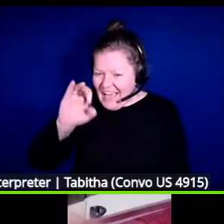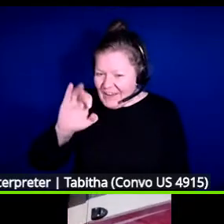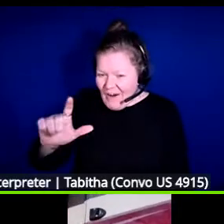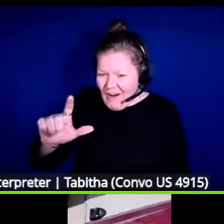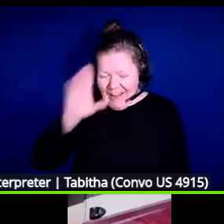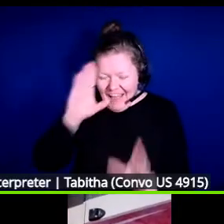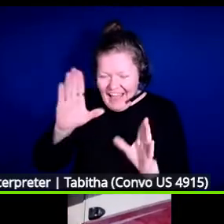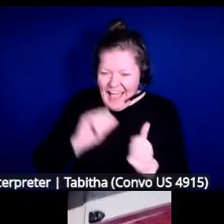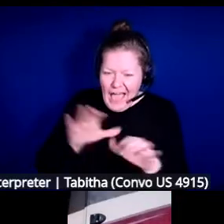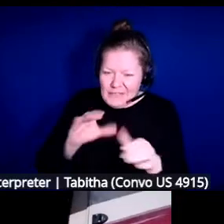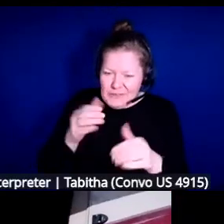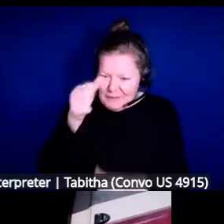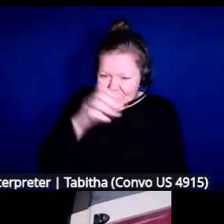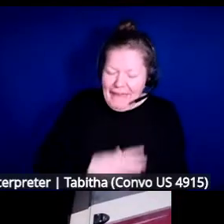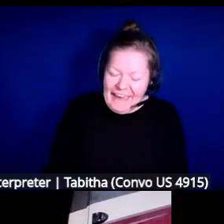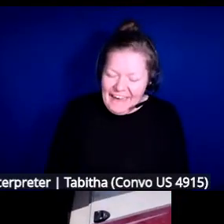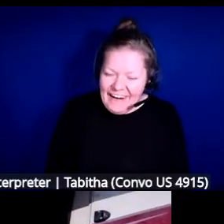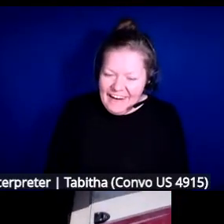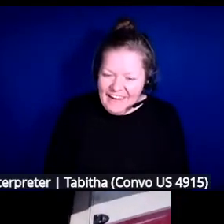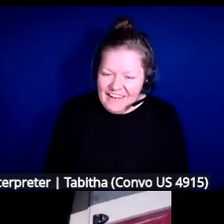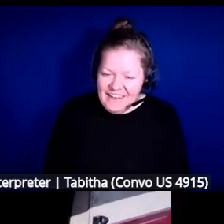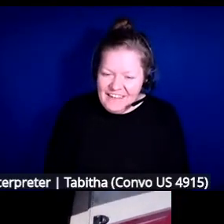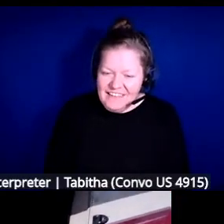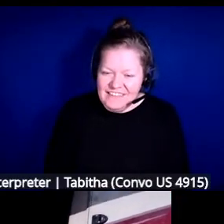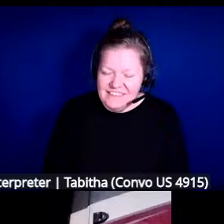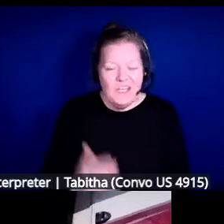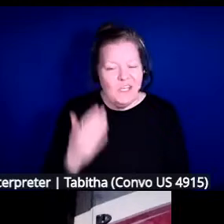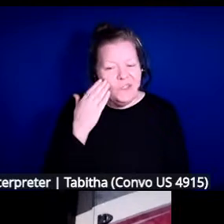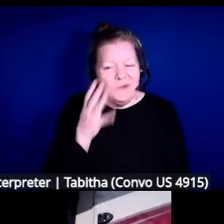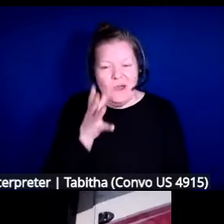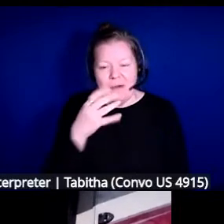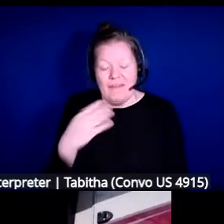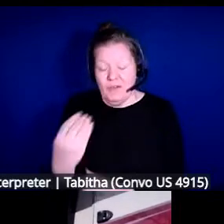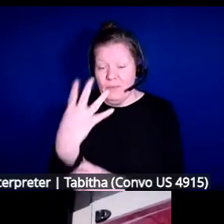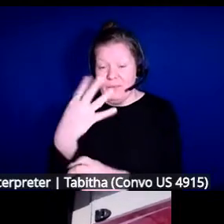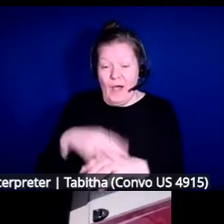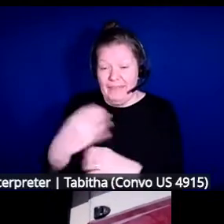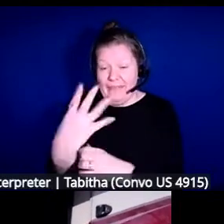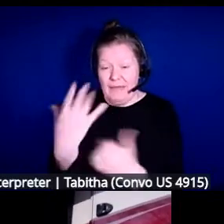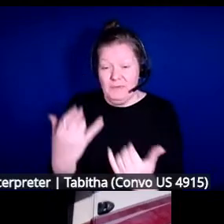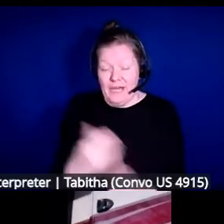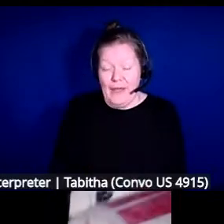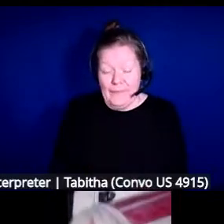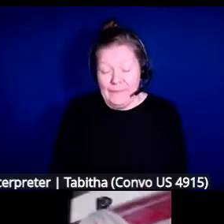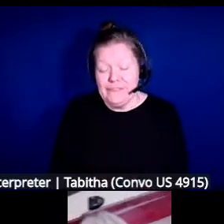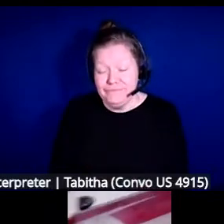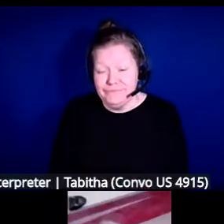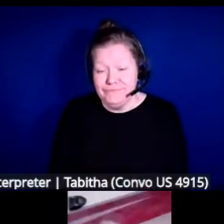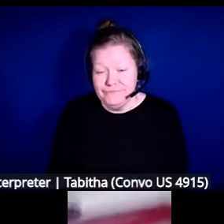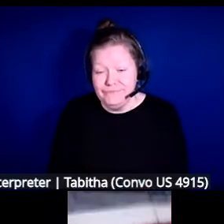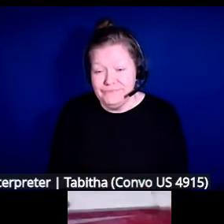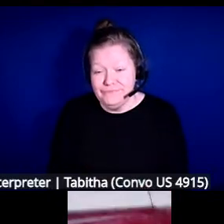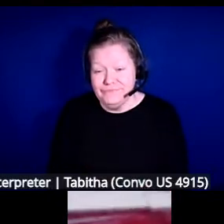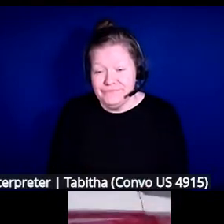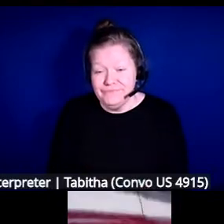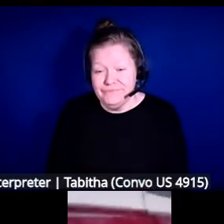Hello, How how are you you doing, all man? doing? You know, Doing your all right. mama got you all up on the camera right now. Just she.